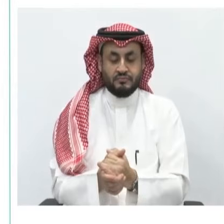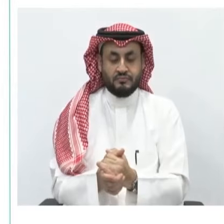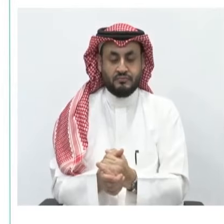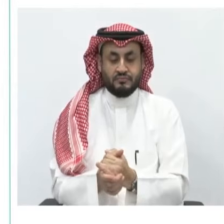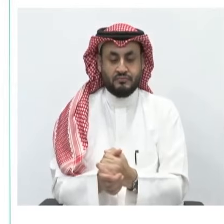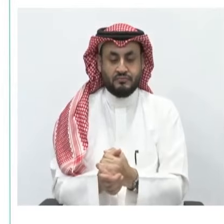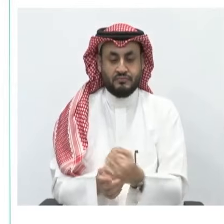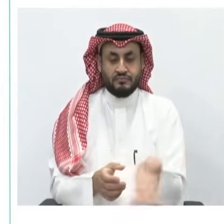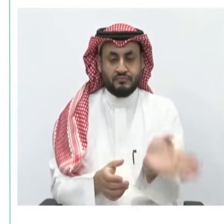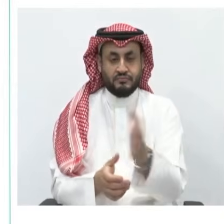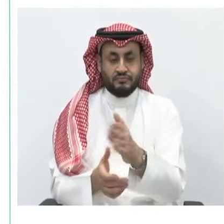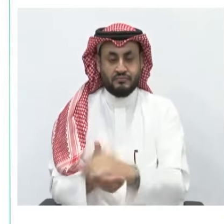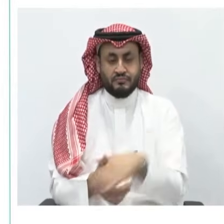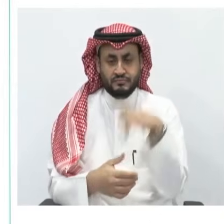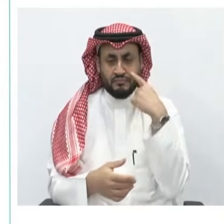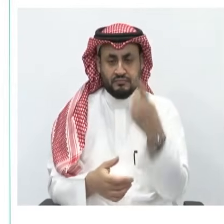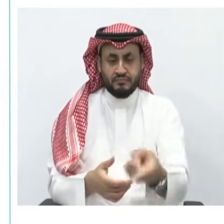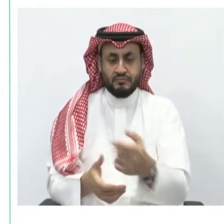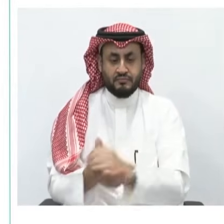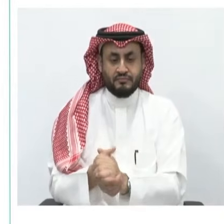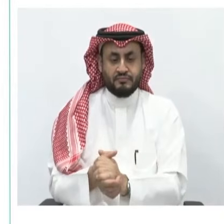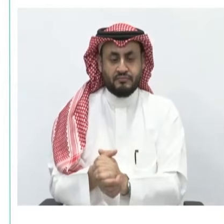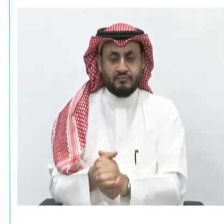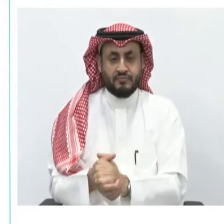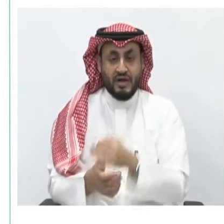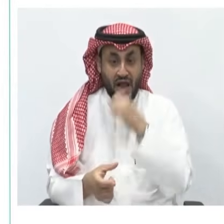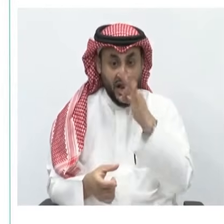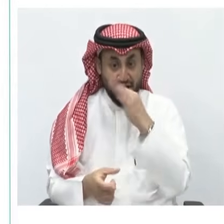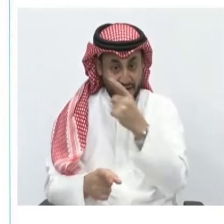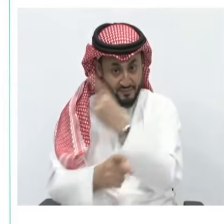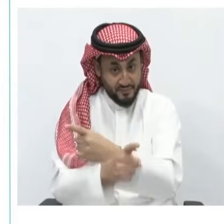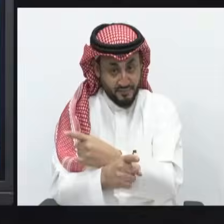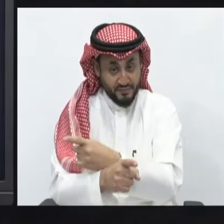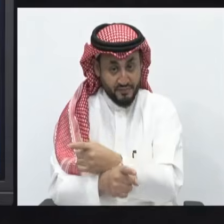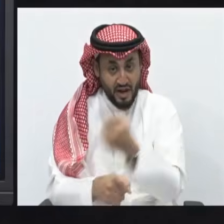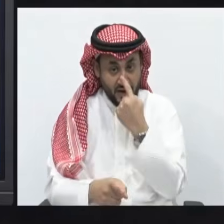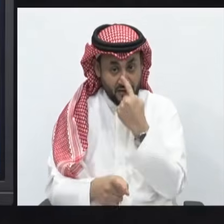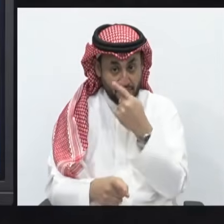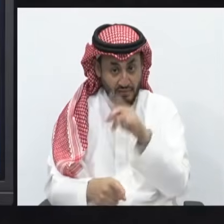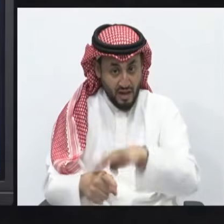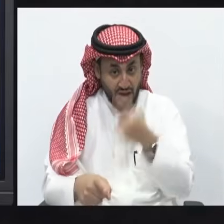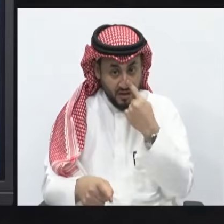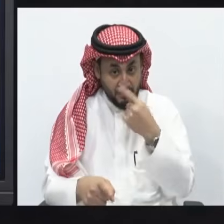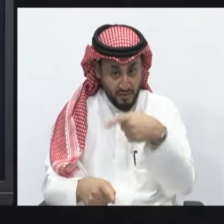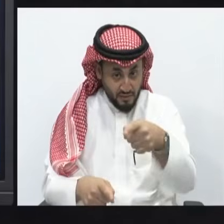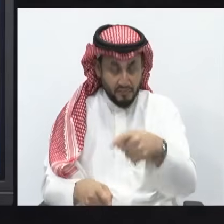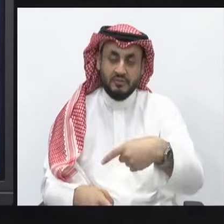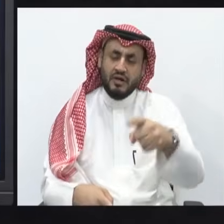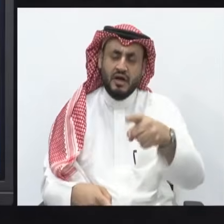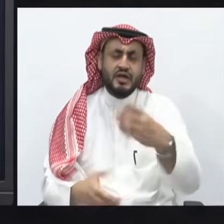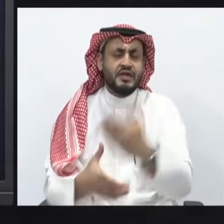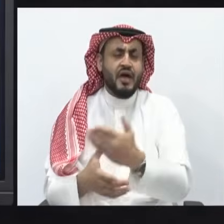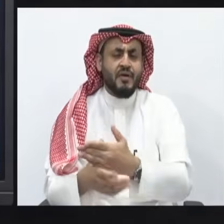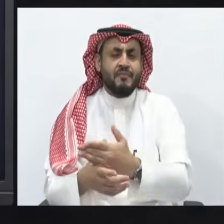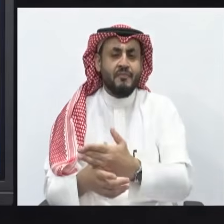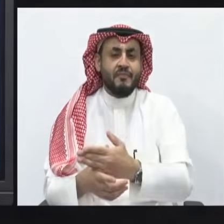Okay. What about this? The teacher says, touch your nose. Touch your nose. Yes,